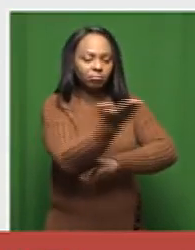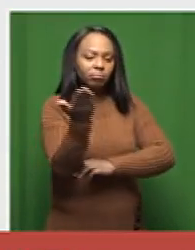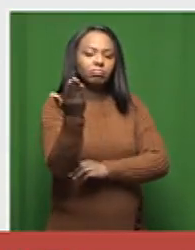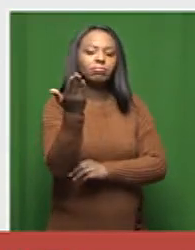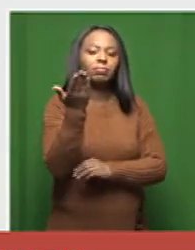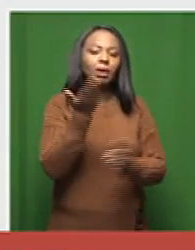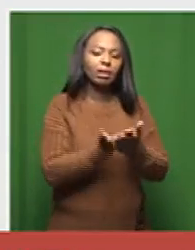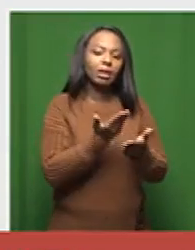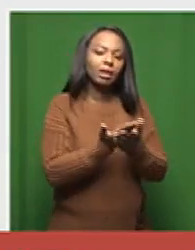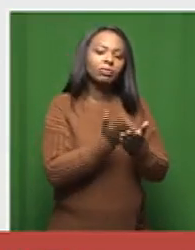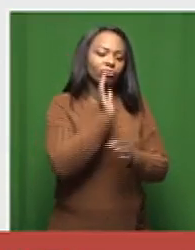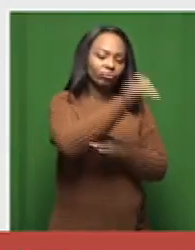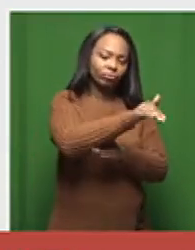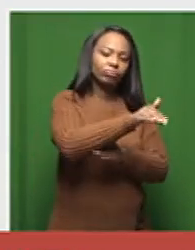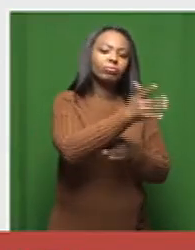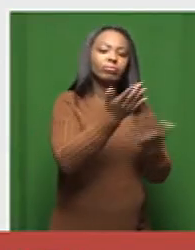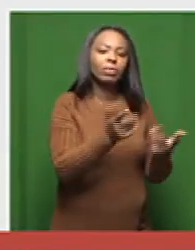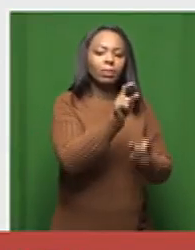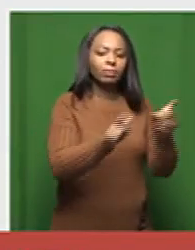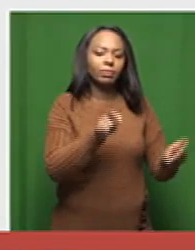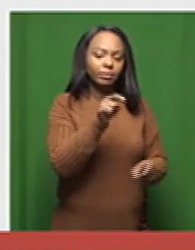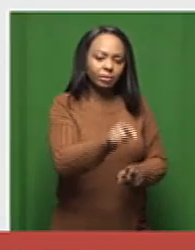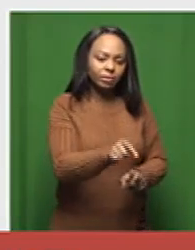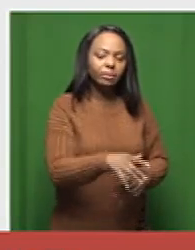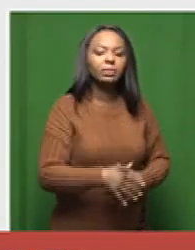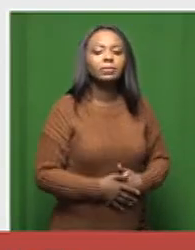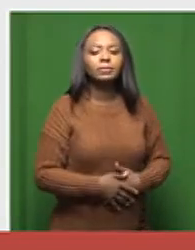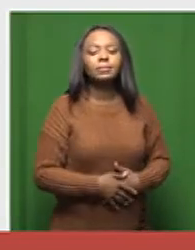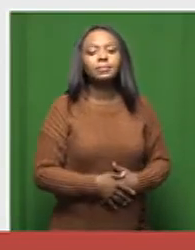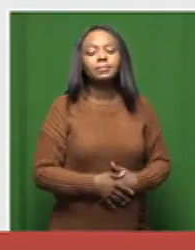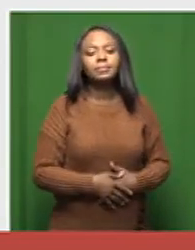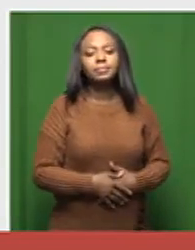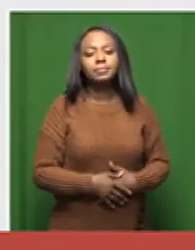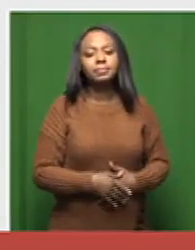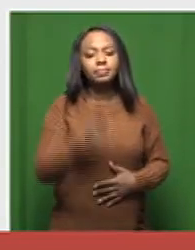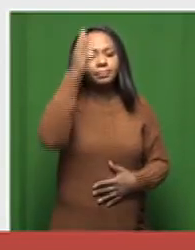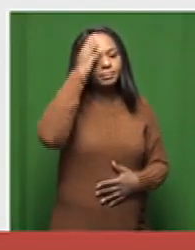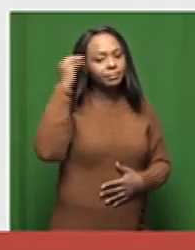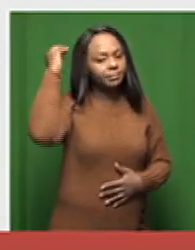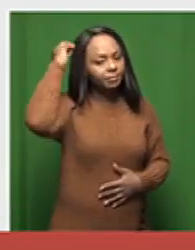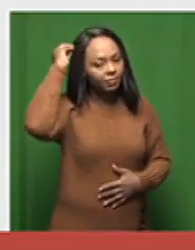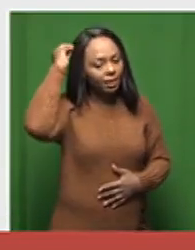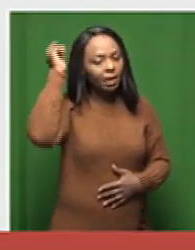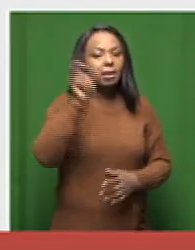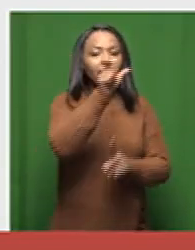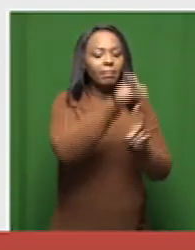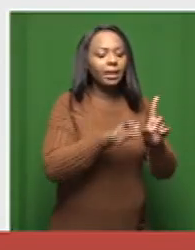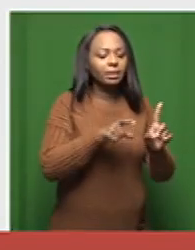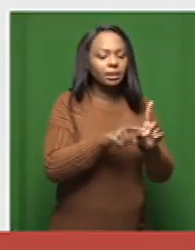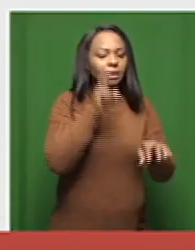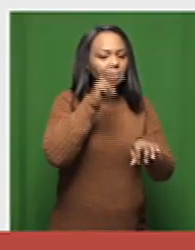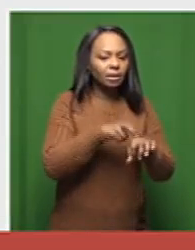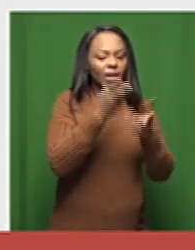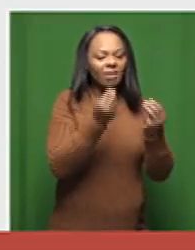make provision for that kind of situation. Bearing in mind that a person needs to have some form